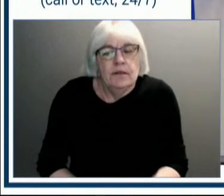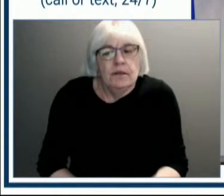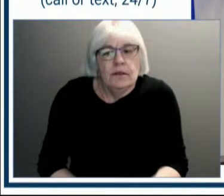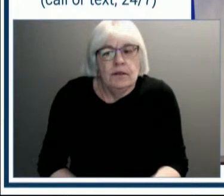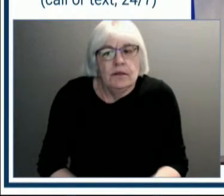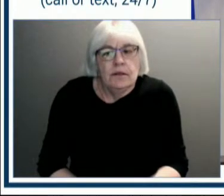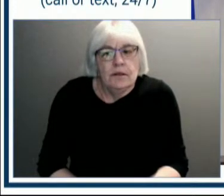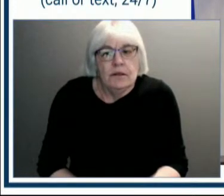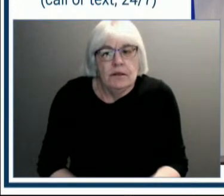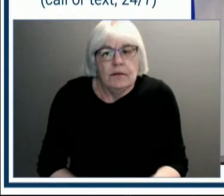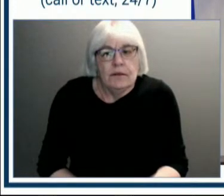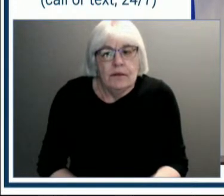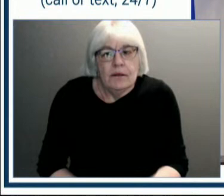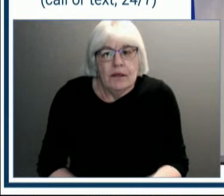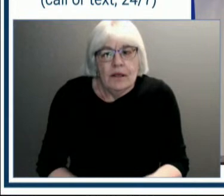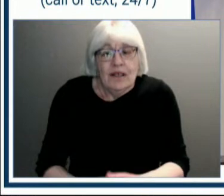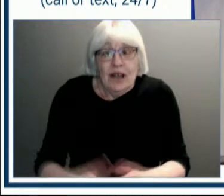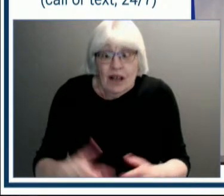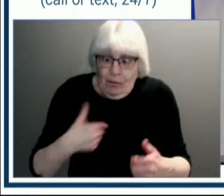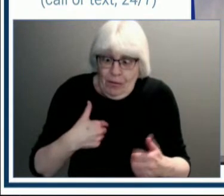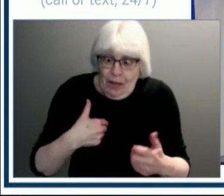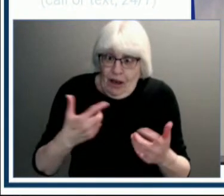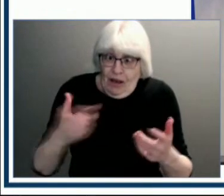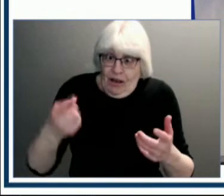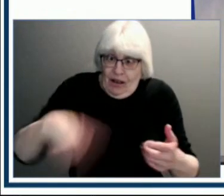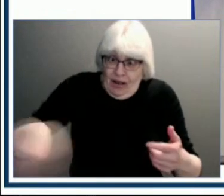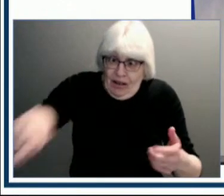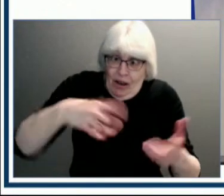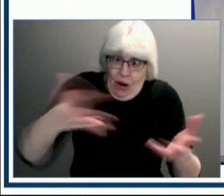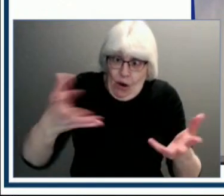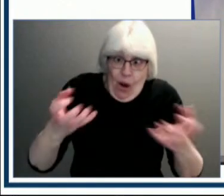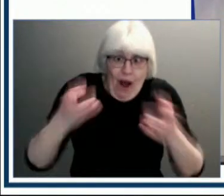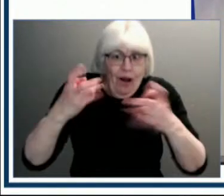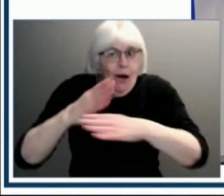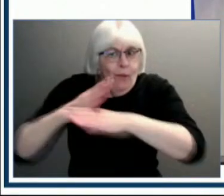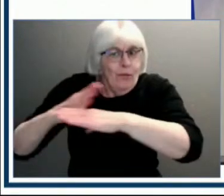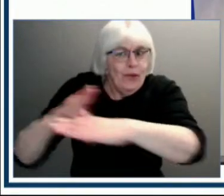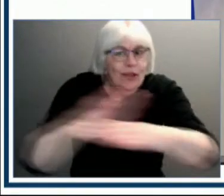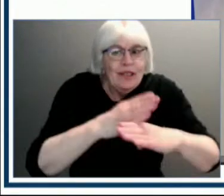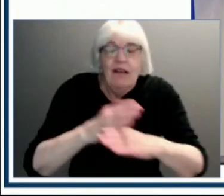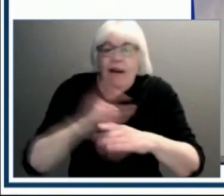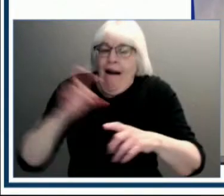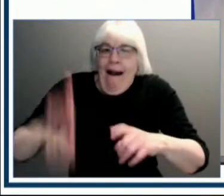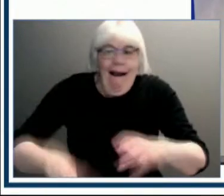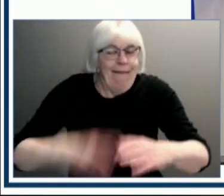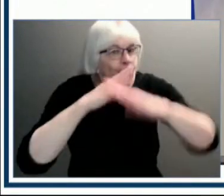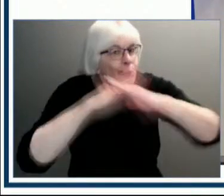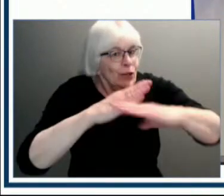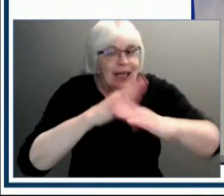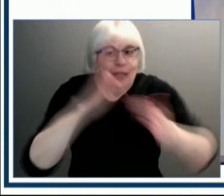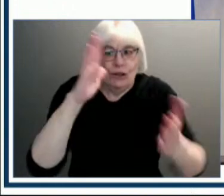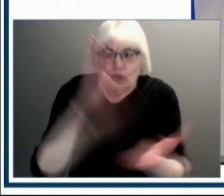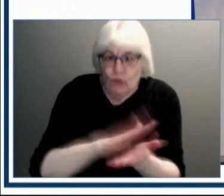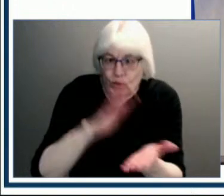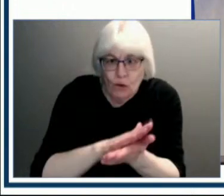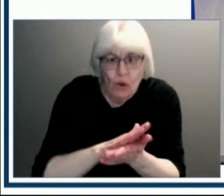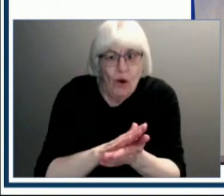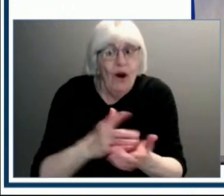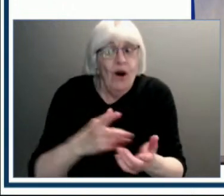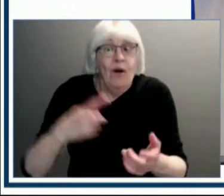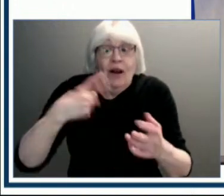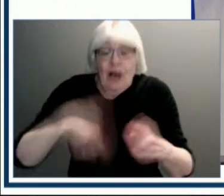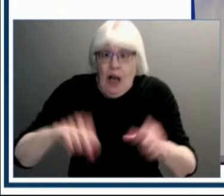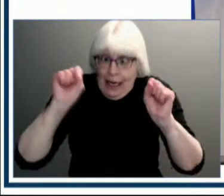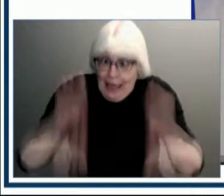communities, protect our schools. When those who can work from home or can slow down do, they're doing their part